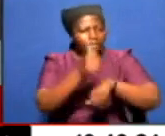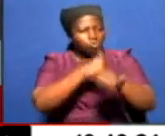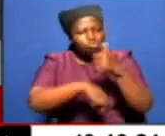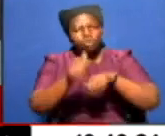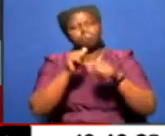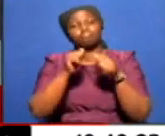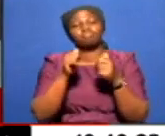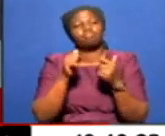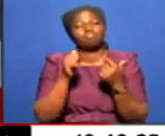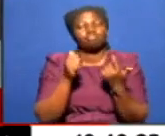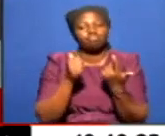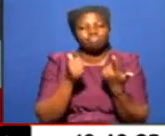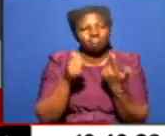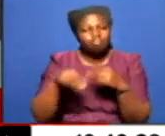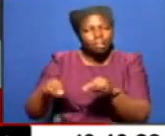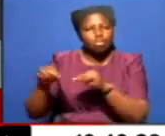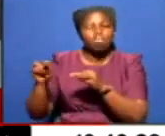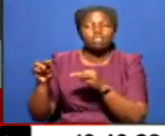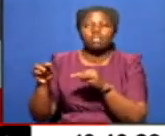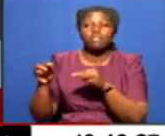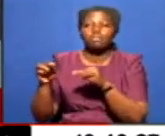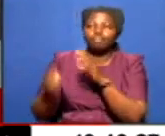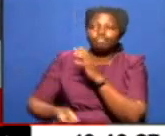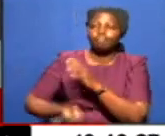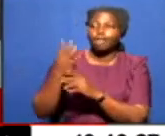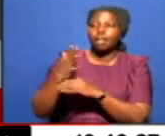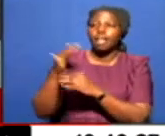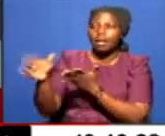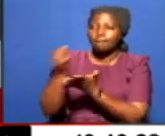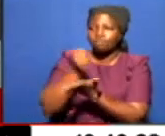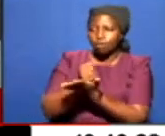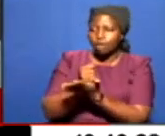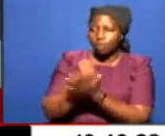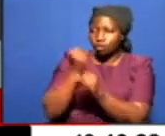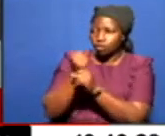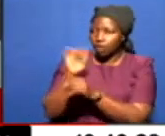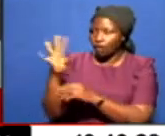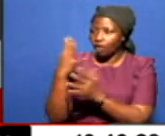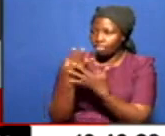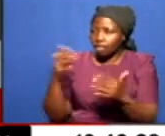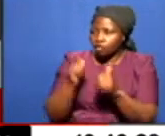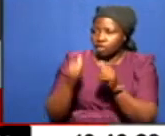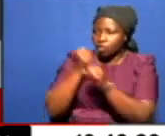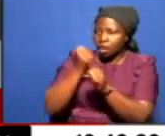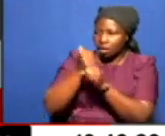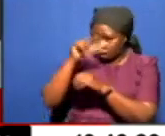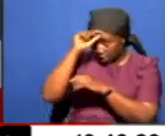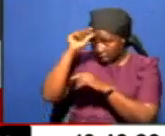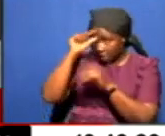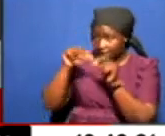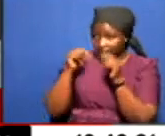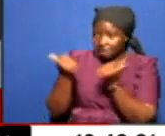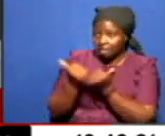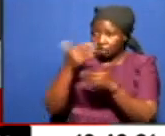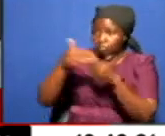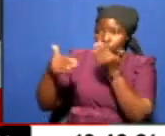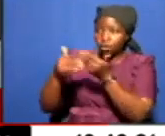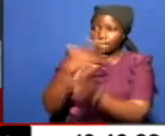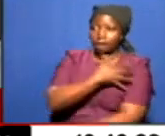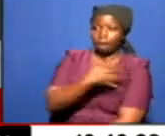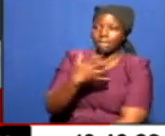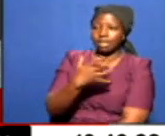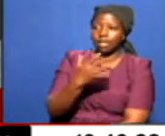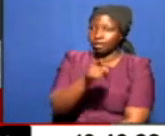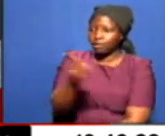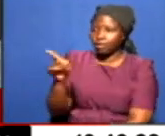you know, creating employment. We do the fourth thing, which is working with government agencies, mm-hmm. to build the capacity, mm-hmm. of these